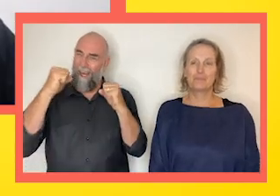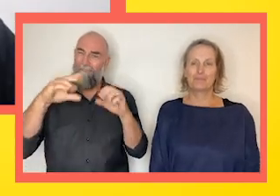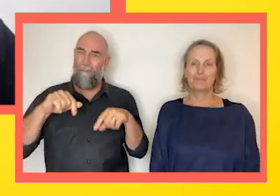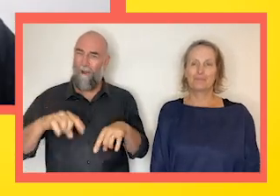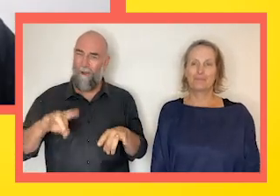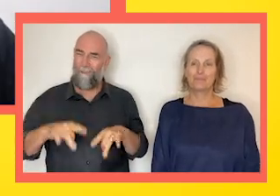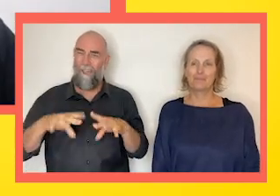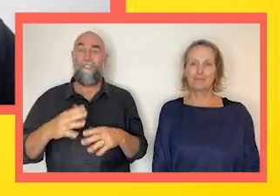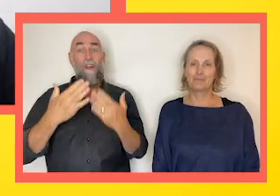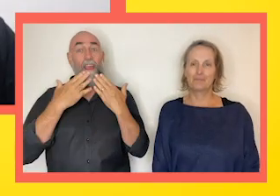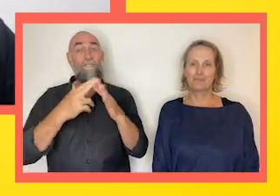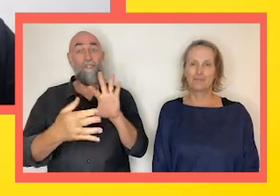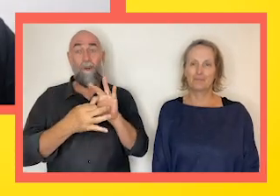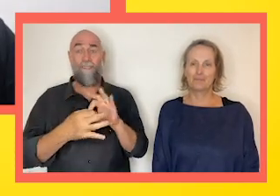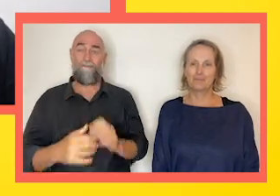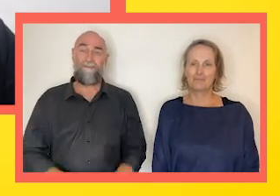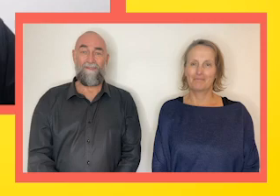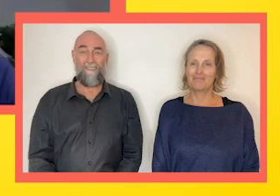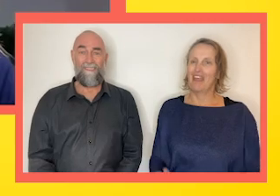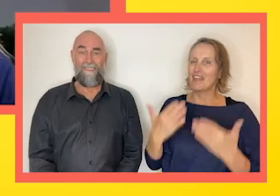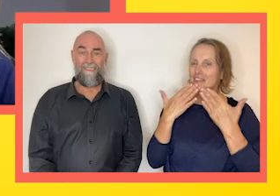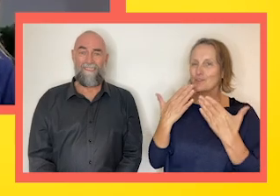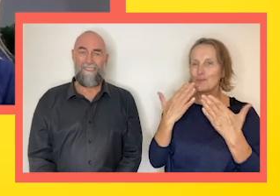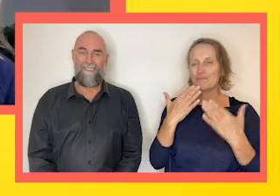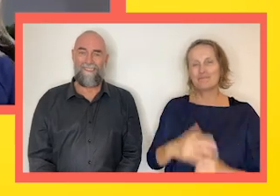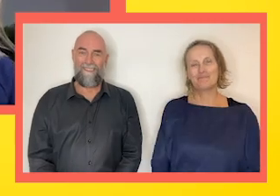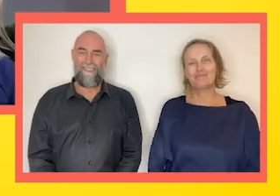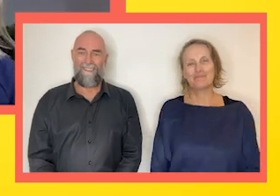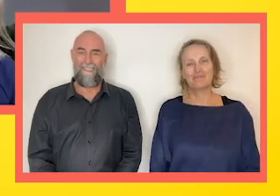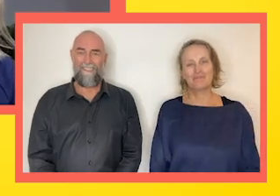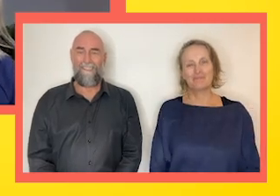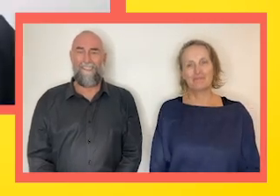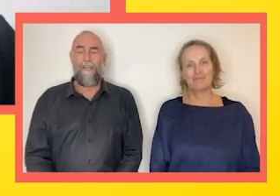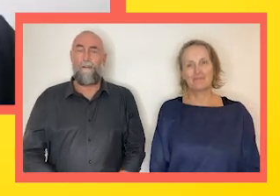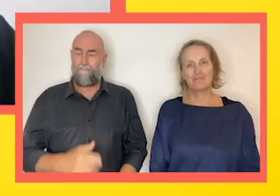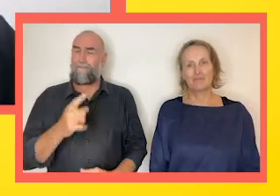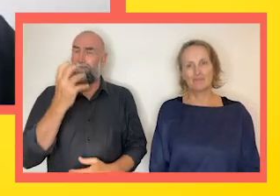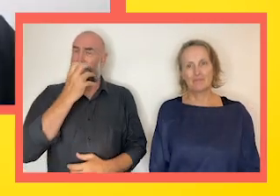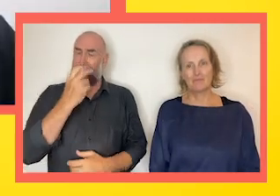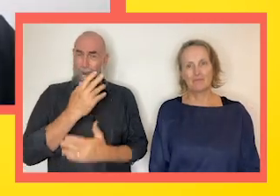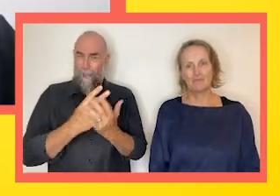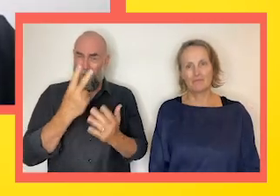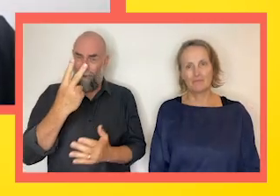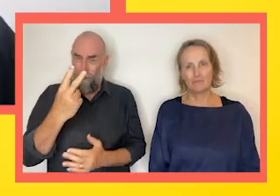here, Emma, and thanks for joining us at You Little Ripper. Thank you so much, guys. Especially at 2:30 in the